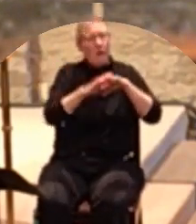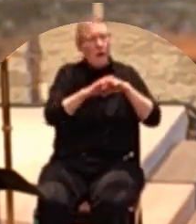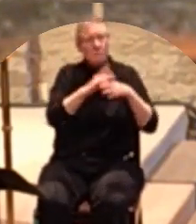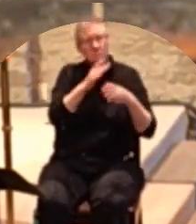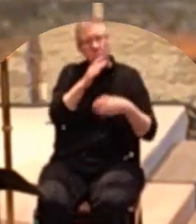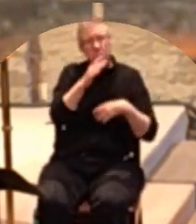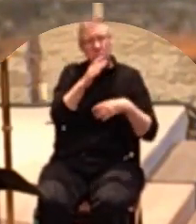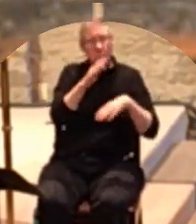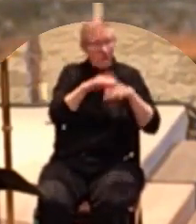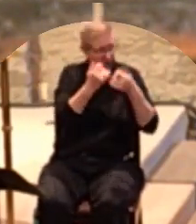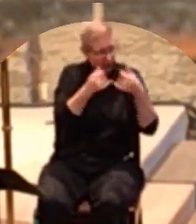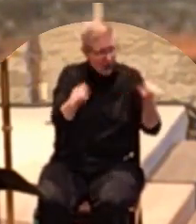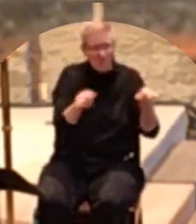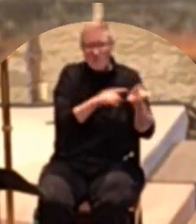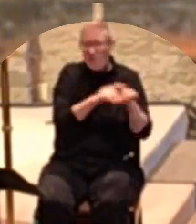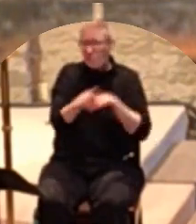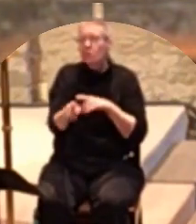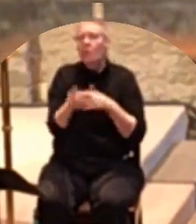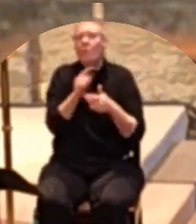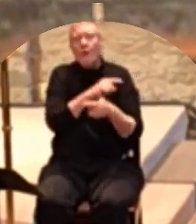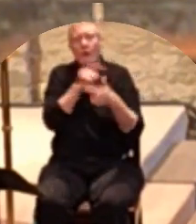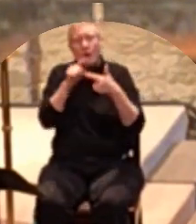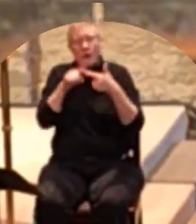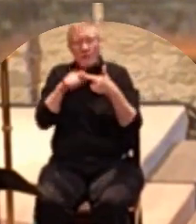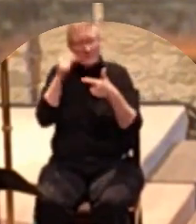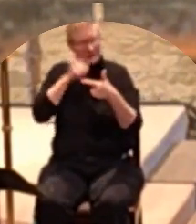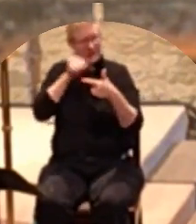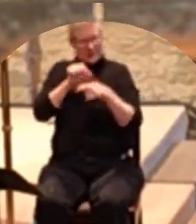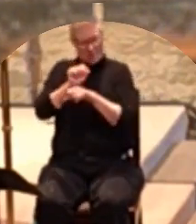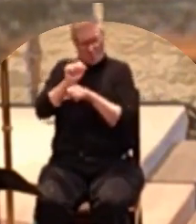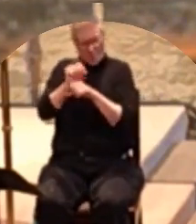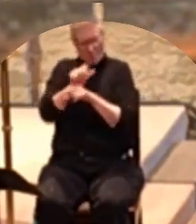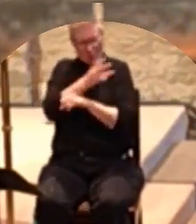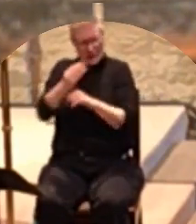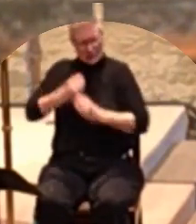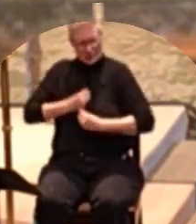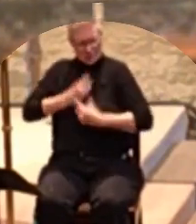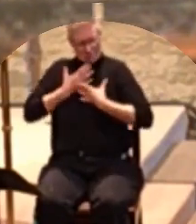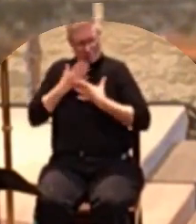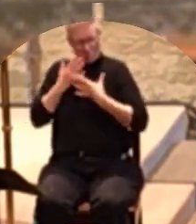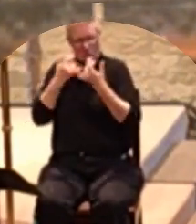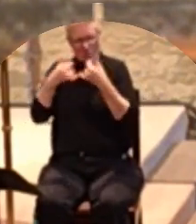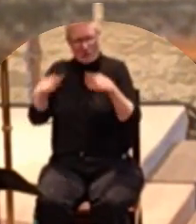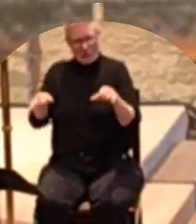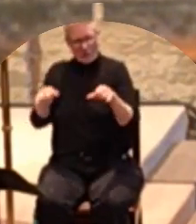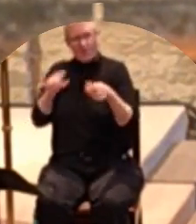Daily Word Inspiration line, which is, and here's the phone number,